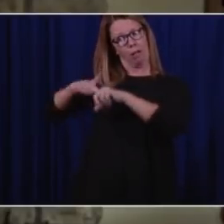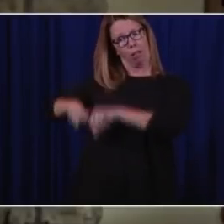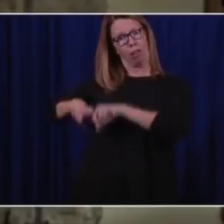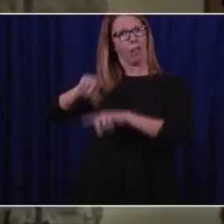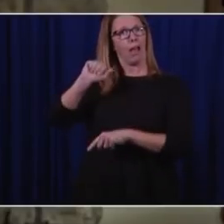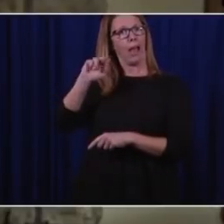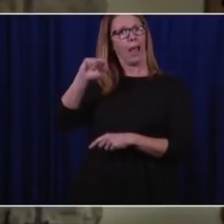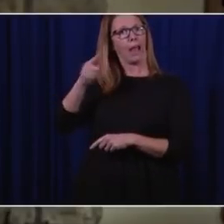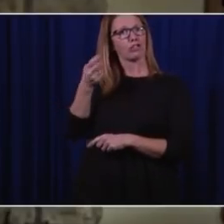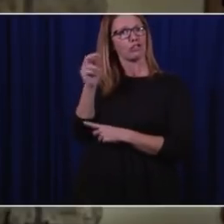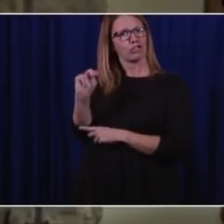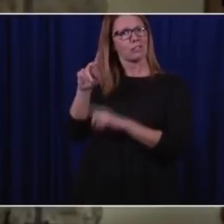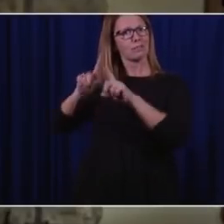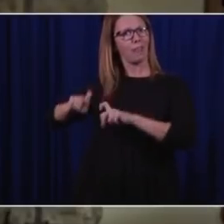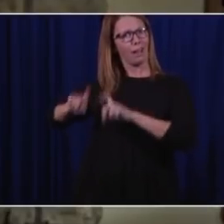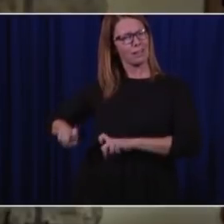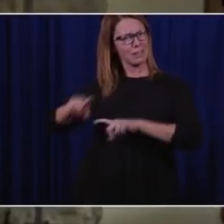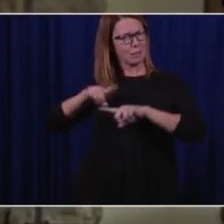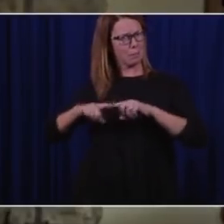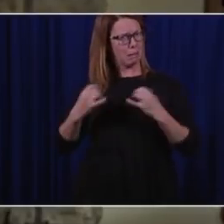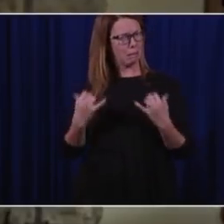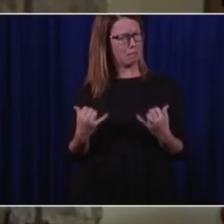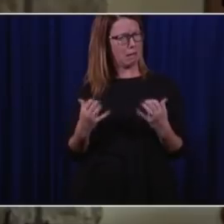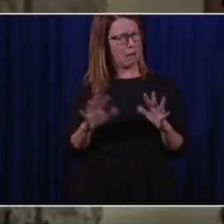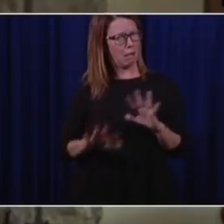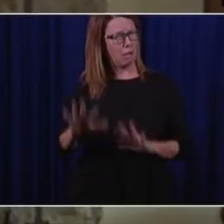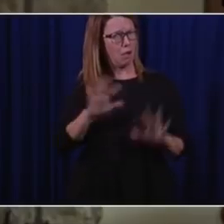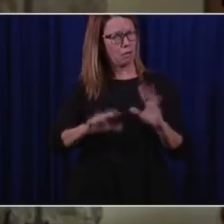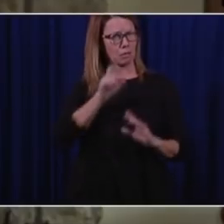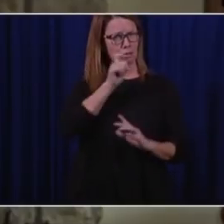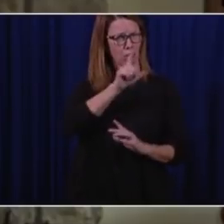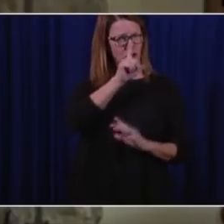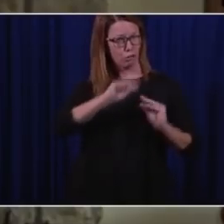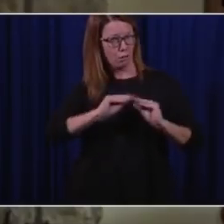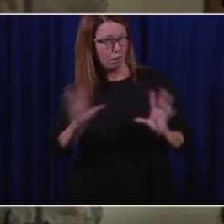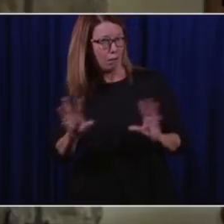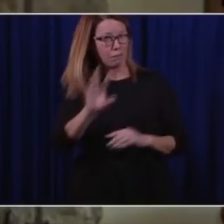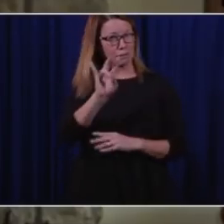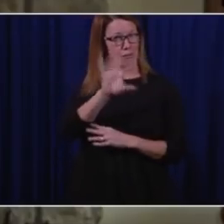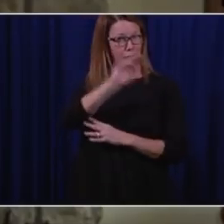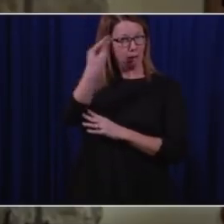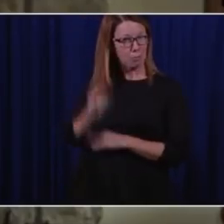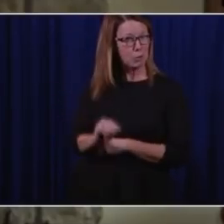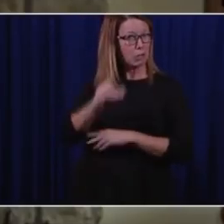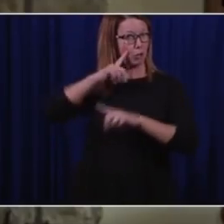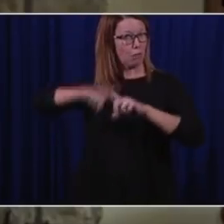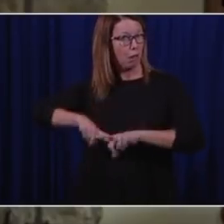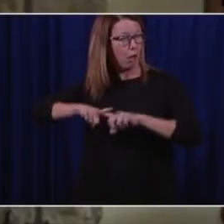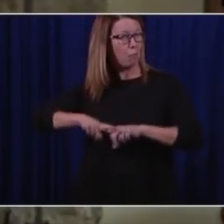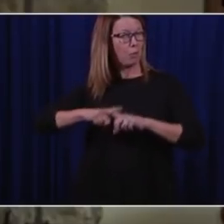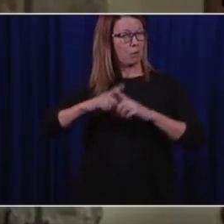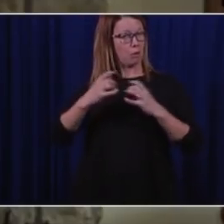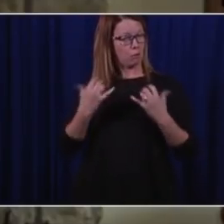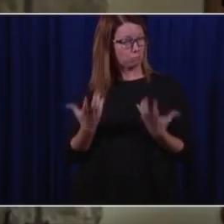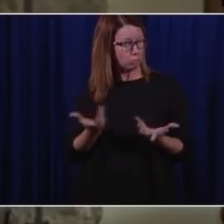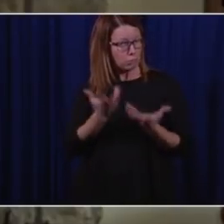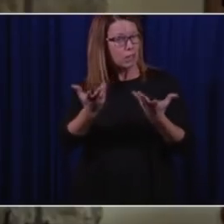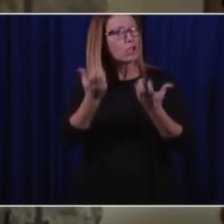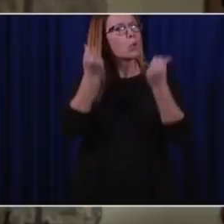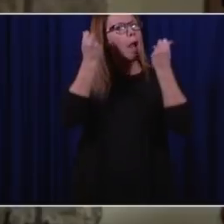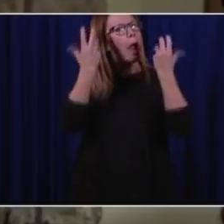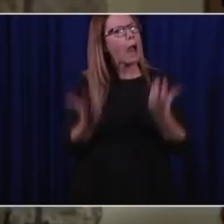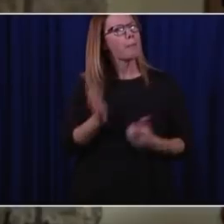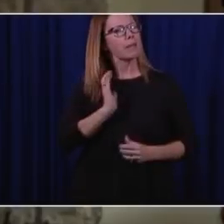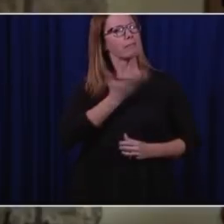know that unfortunately it can only be about 75% reliable, if that. So how many of our cases have we